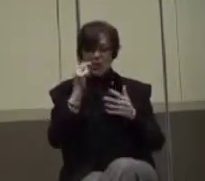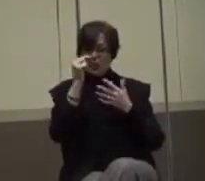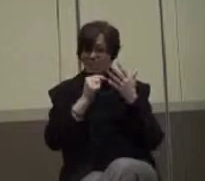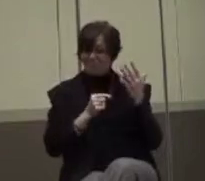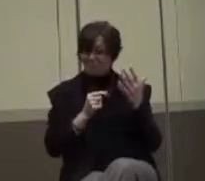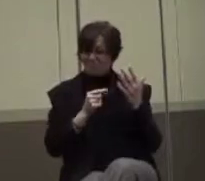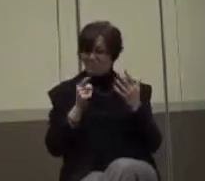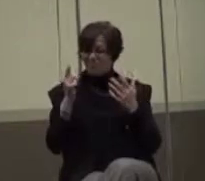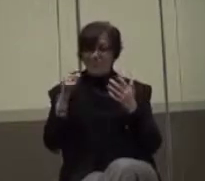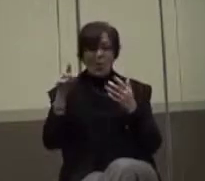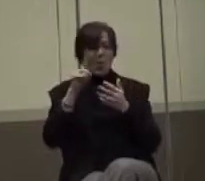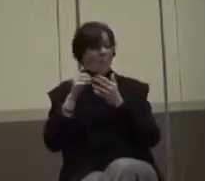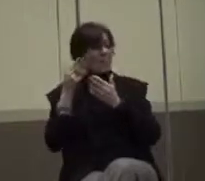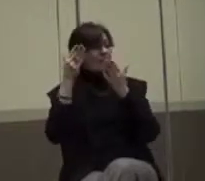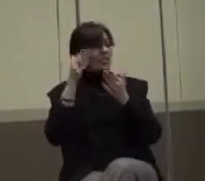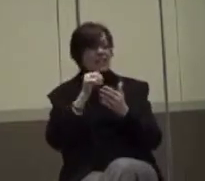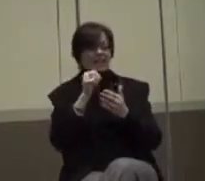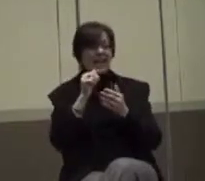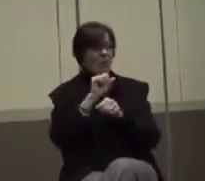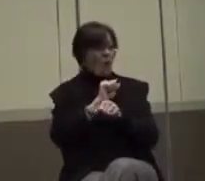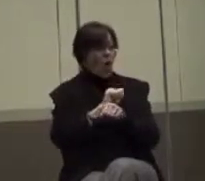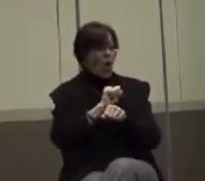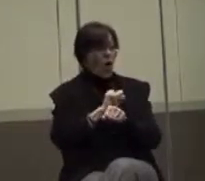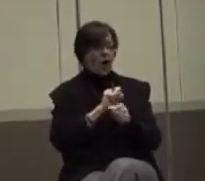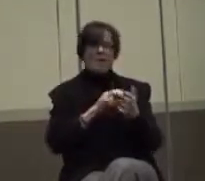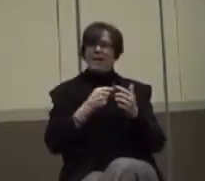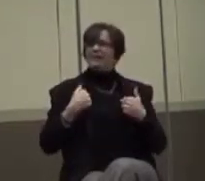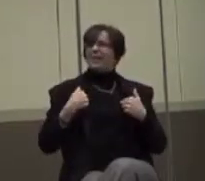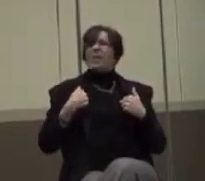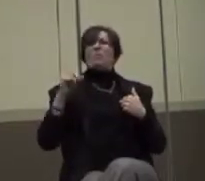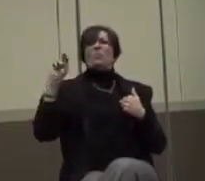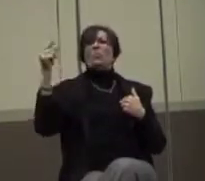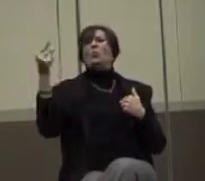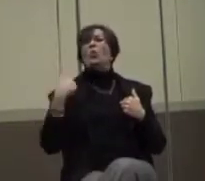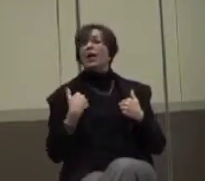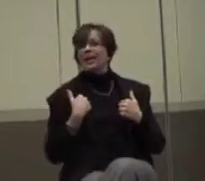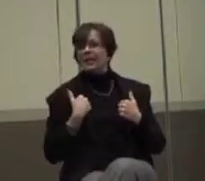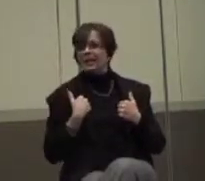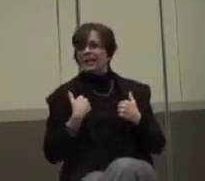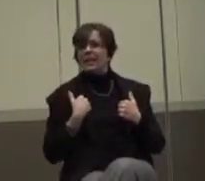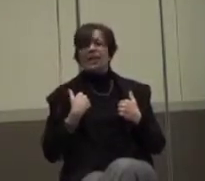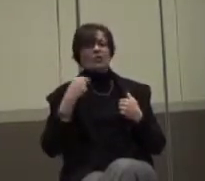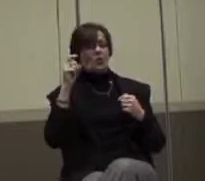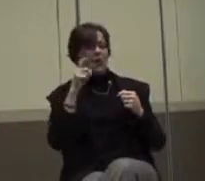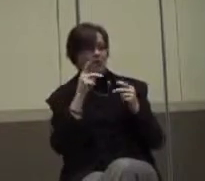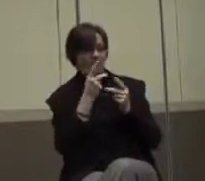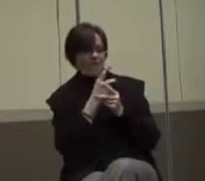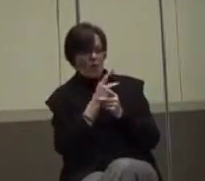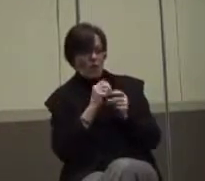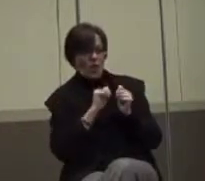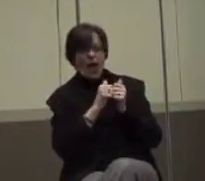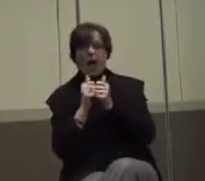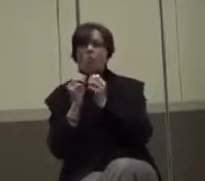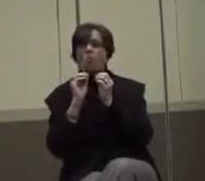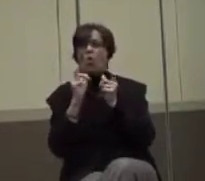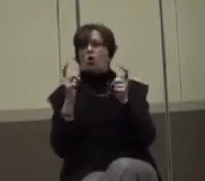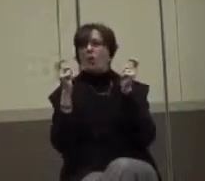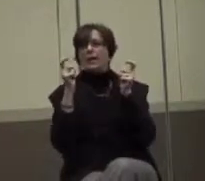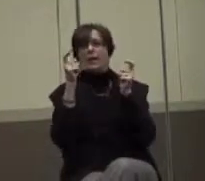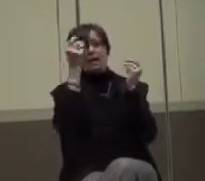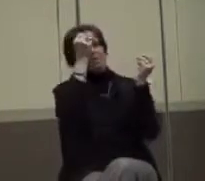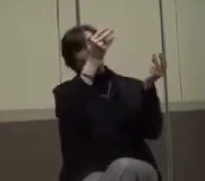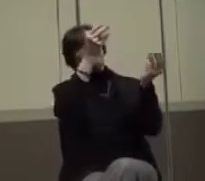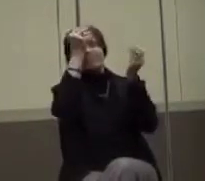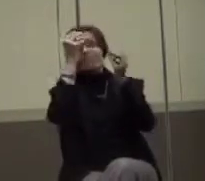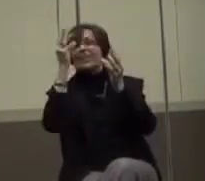good. So we've got to find a way to open those doors much quicker and to let teachers know it's ludicrous